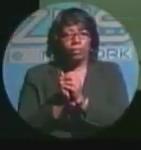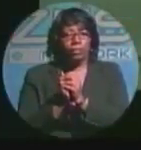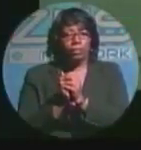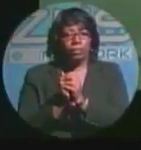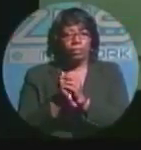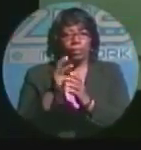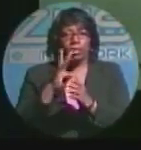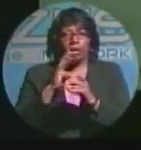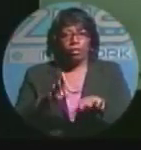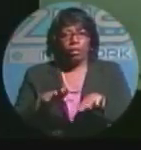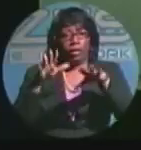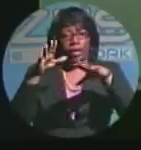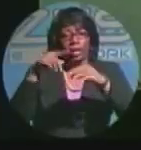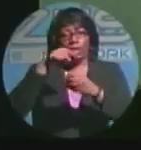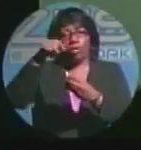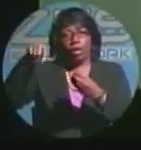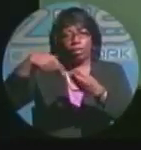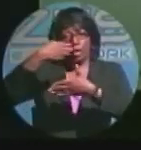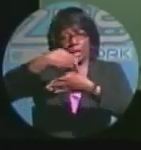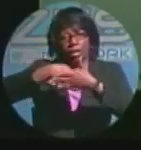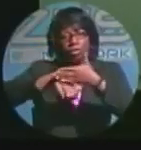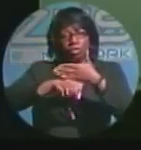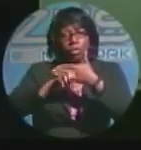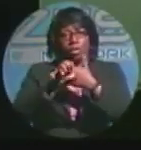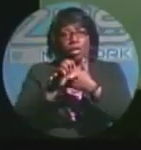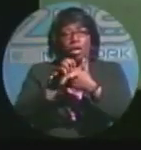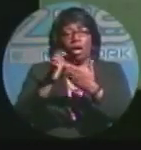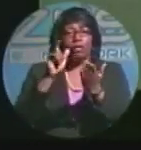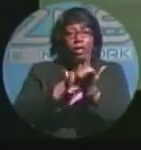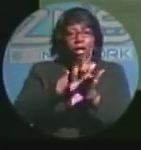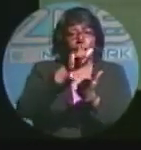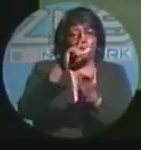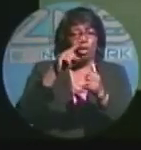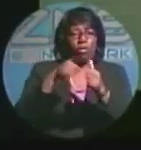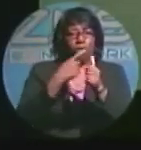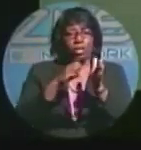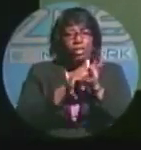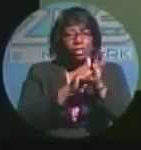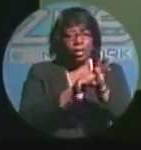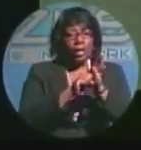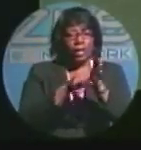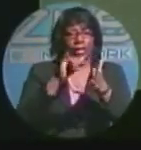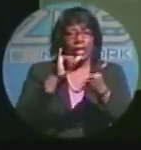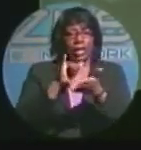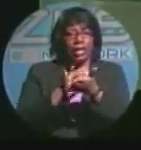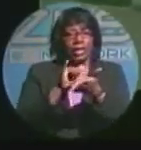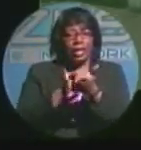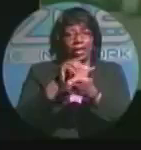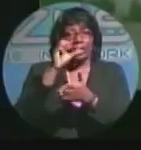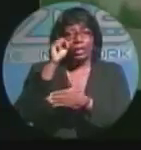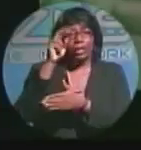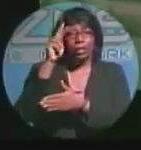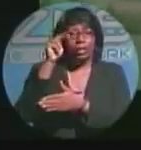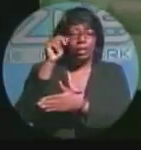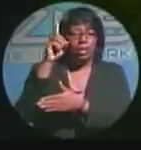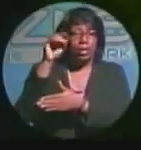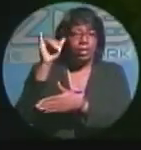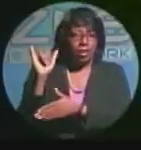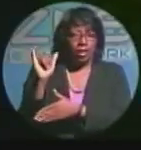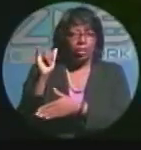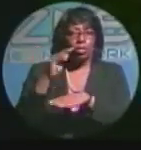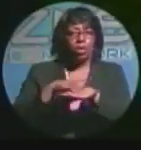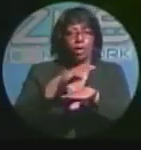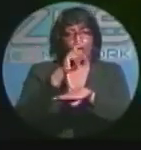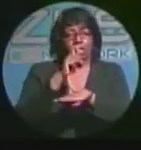Flooding at the runabout entrance at the Morristown International Airport was the first sign I saw that Hurricane Sandy was upon Exuma.